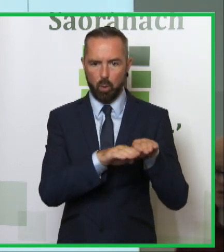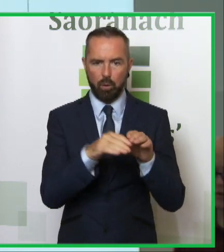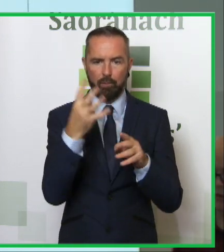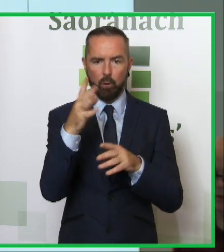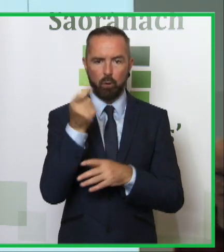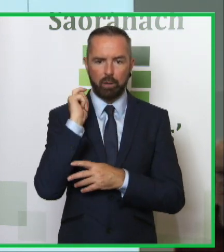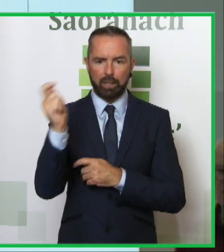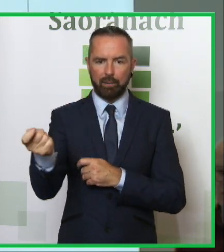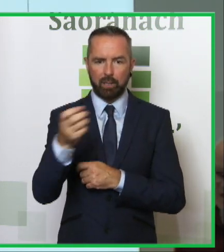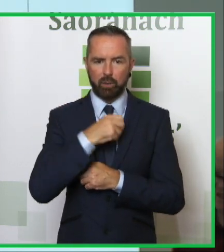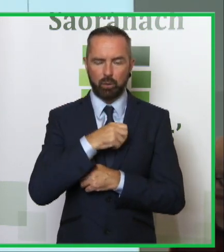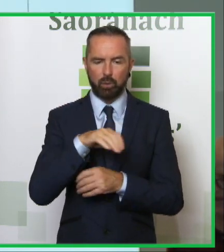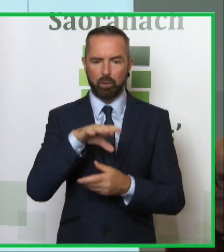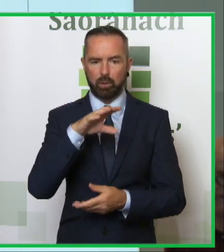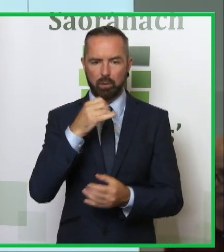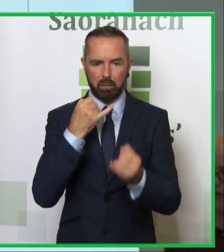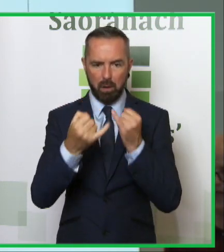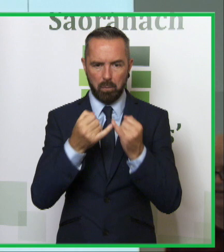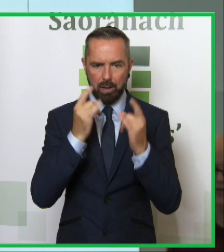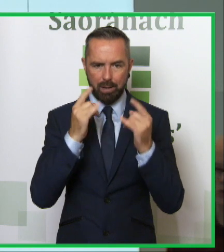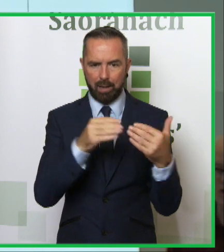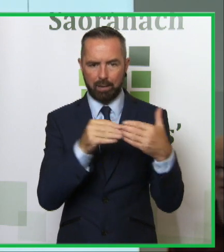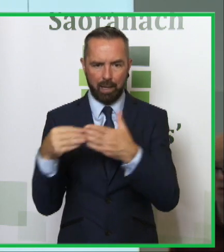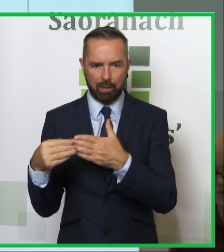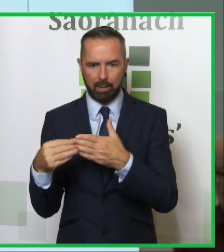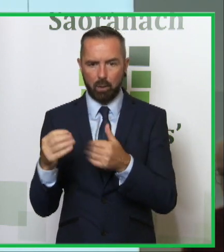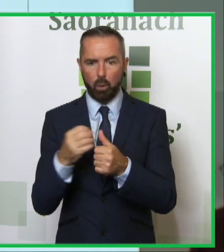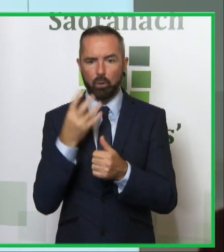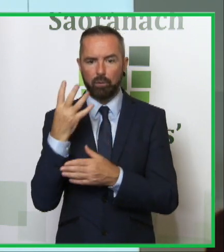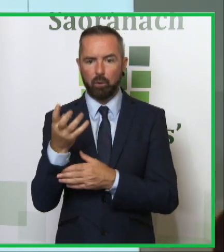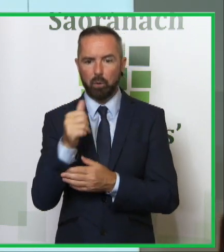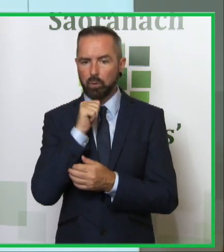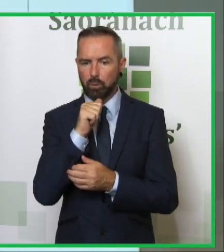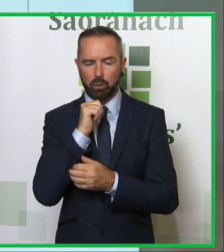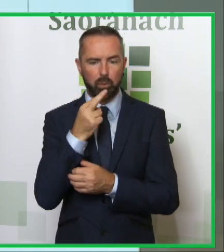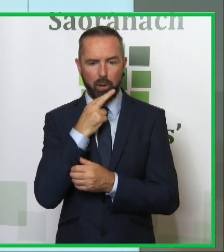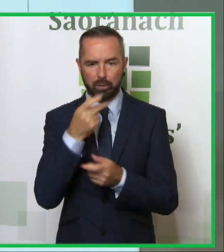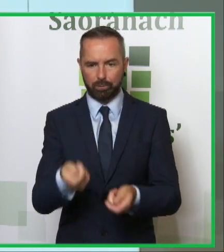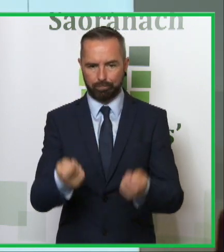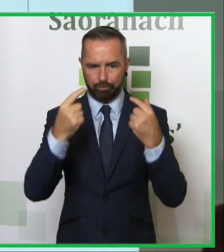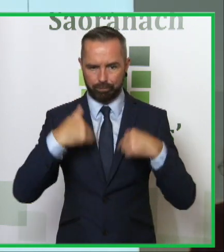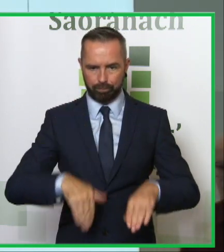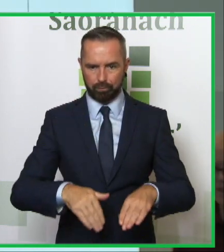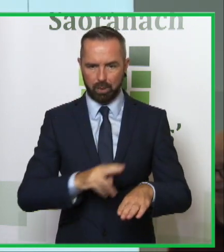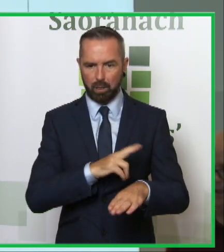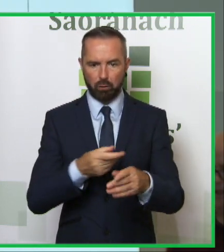go to the comprehensive health-led, and the remaining 4 don't have any other preference, so they go to